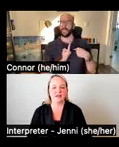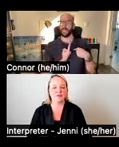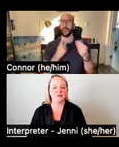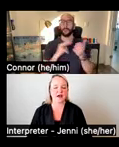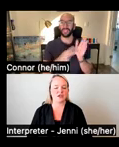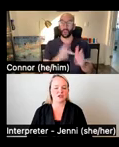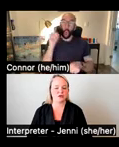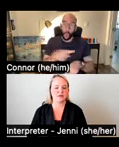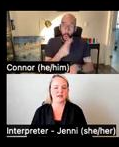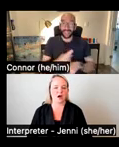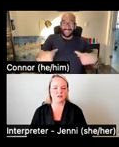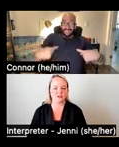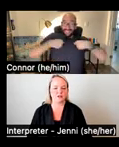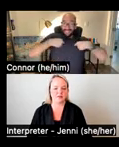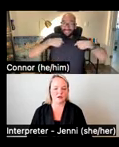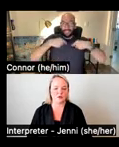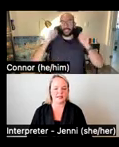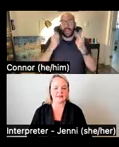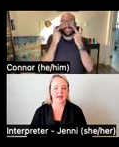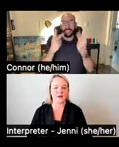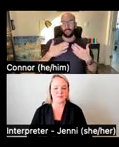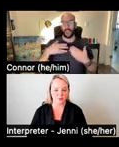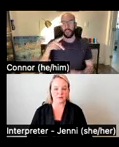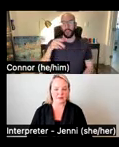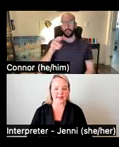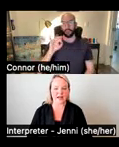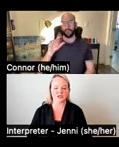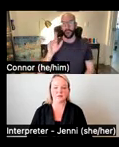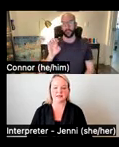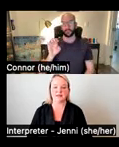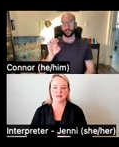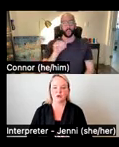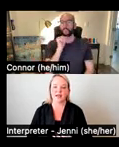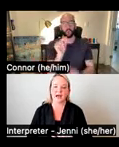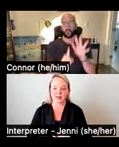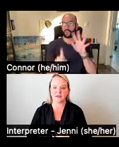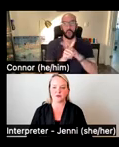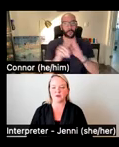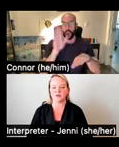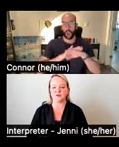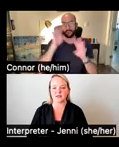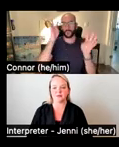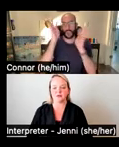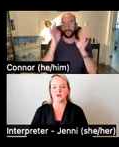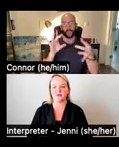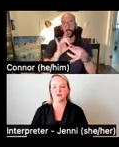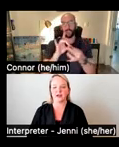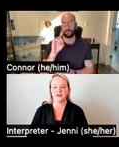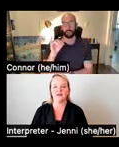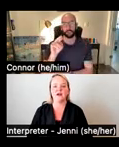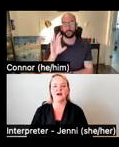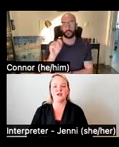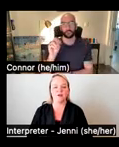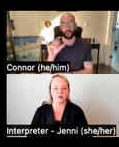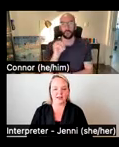So if I choose the option of me only, that really actually means me only. I am the only one who is able to view my